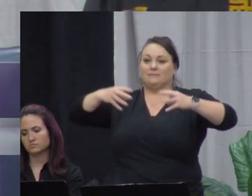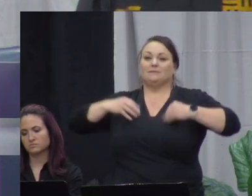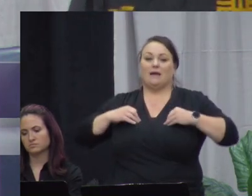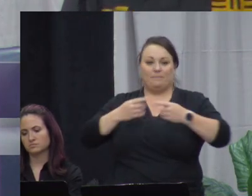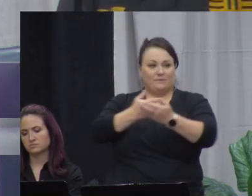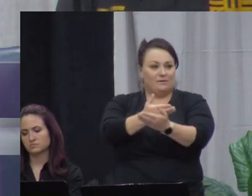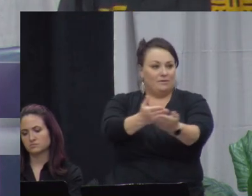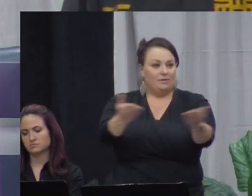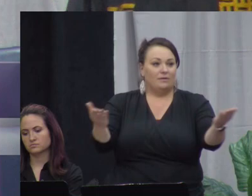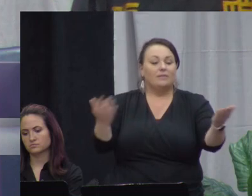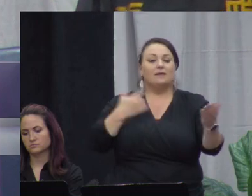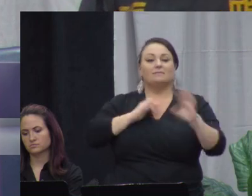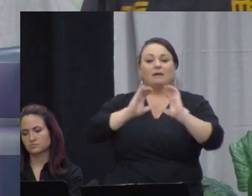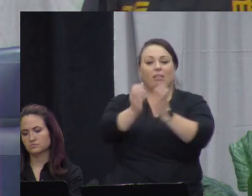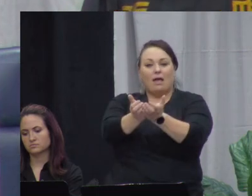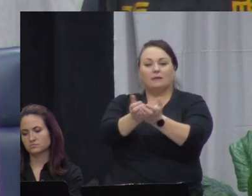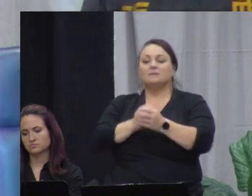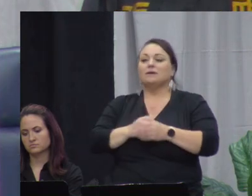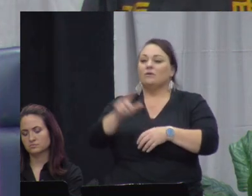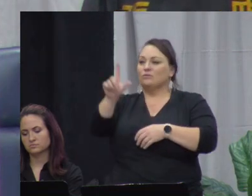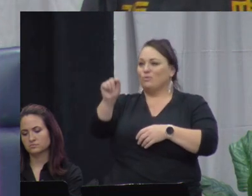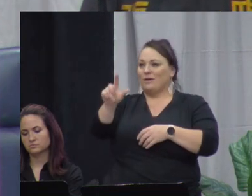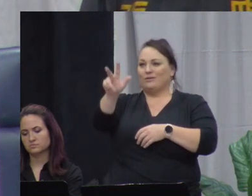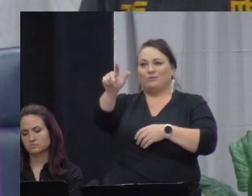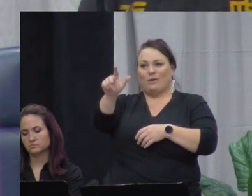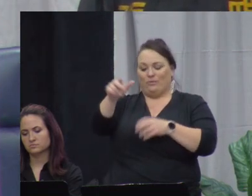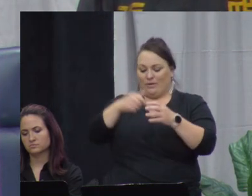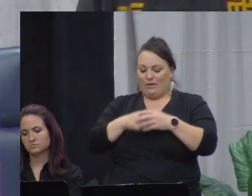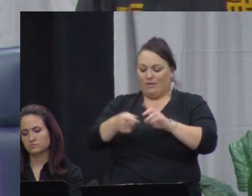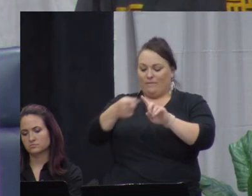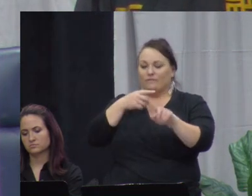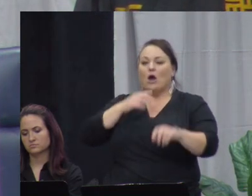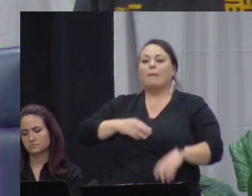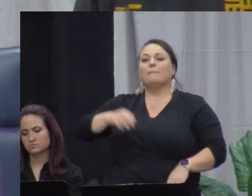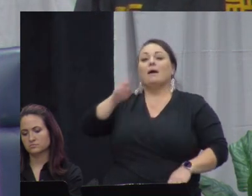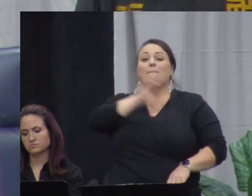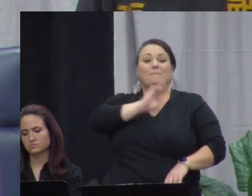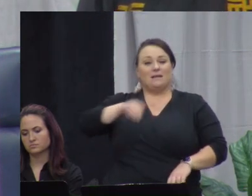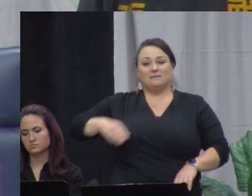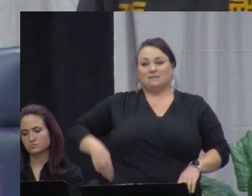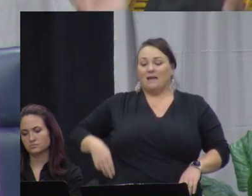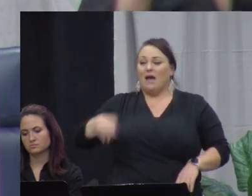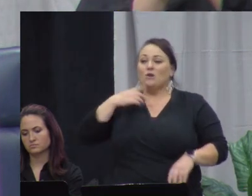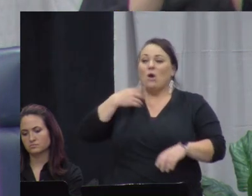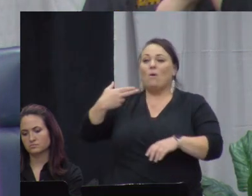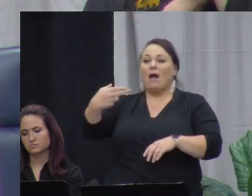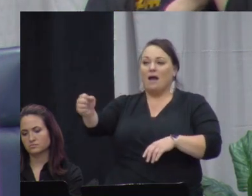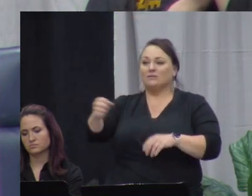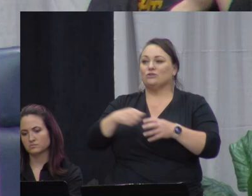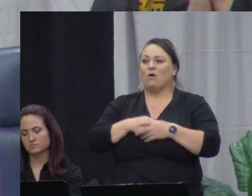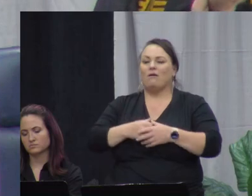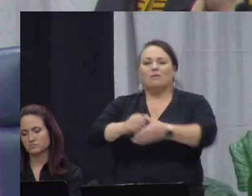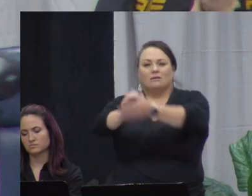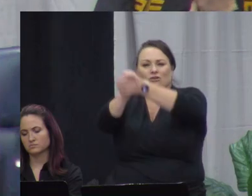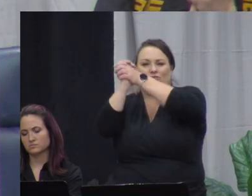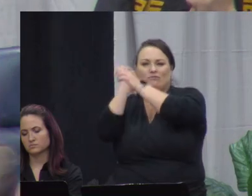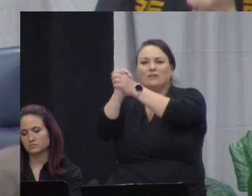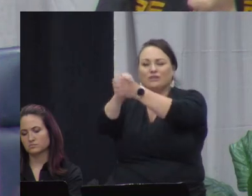the graduating class of 2023 from Manzano High School.